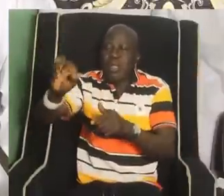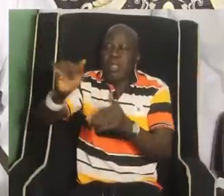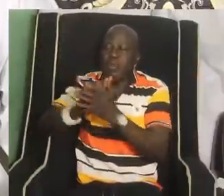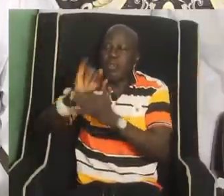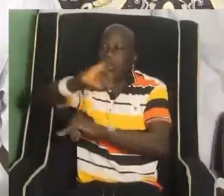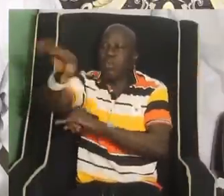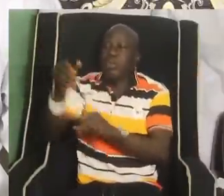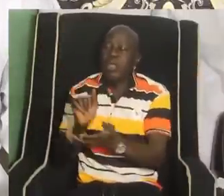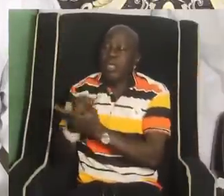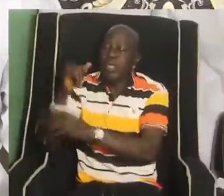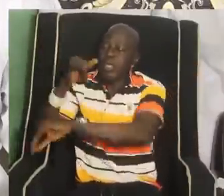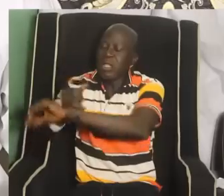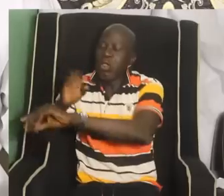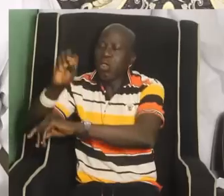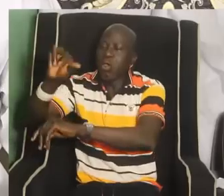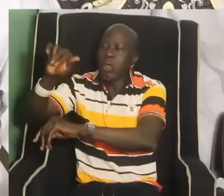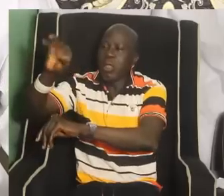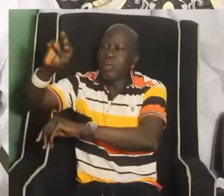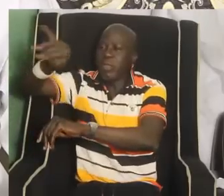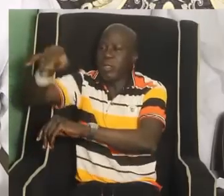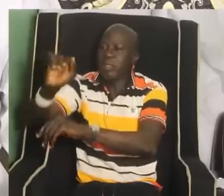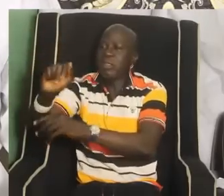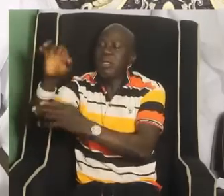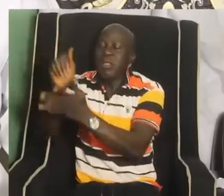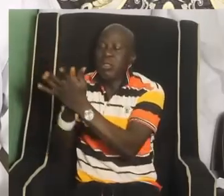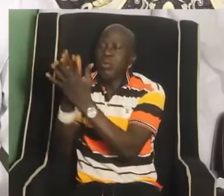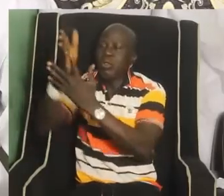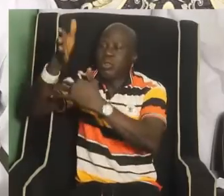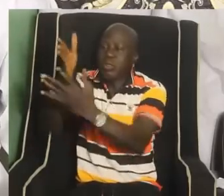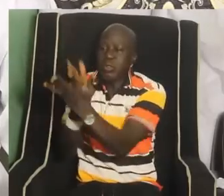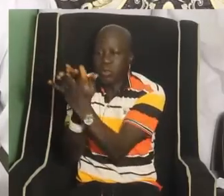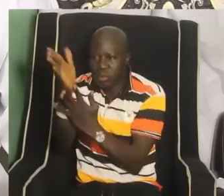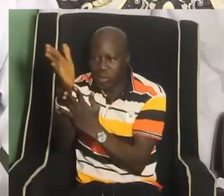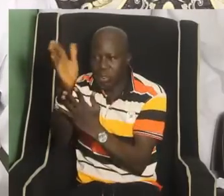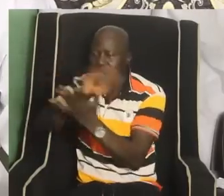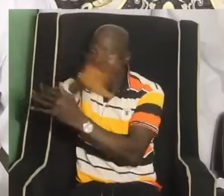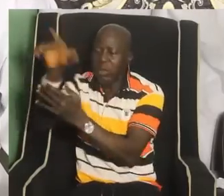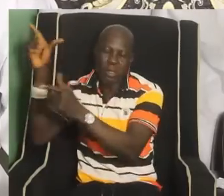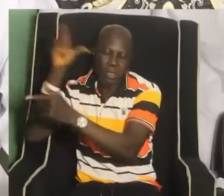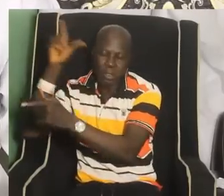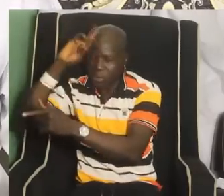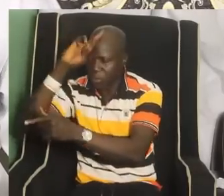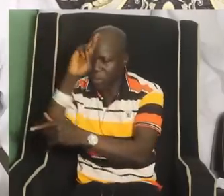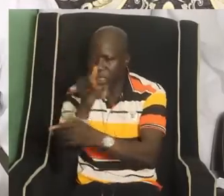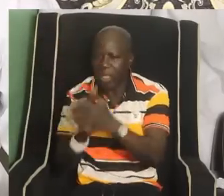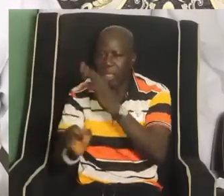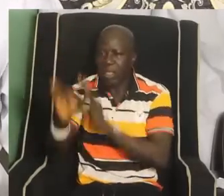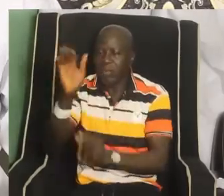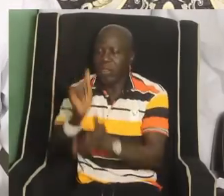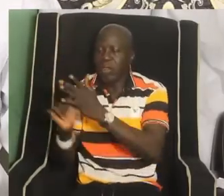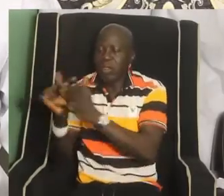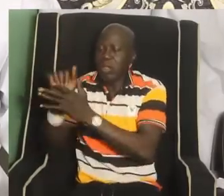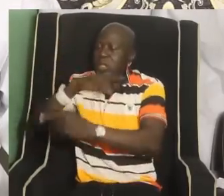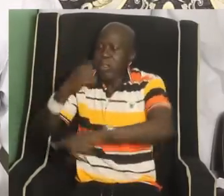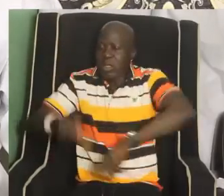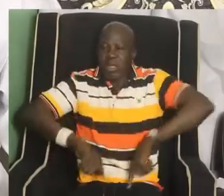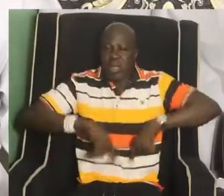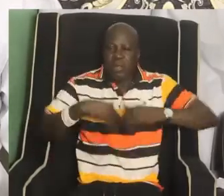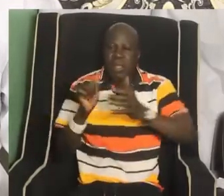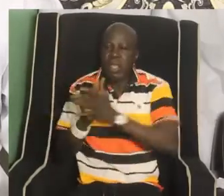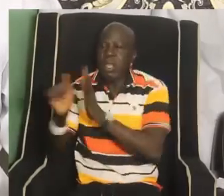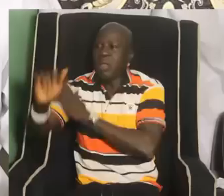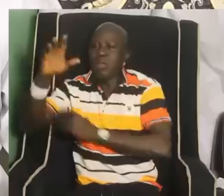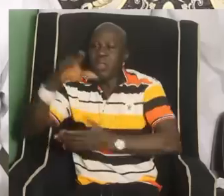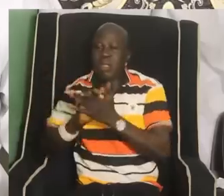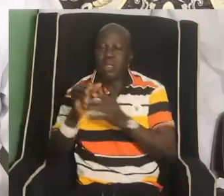idiobi lati ore meji idiobi straight olobo e gba mi sa bi oluwa tin be as an oliver ti emi